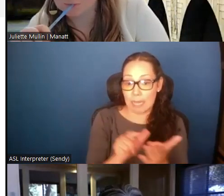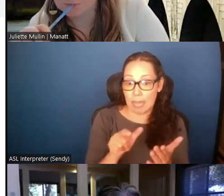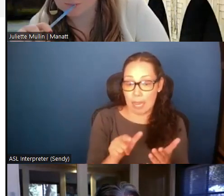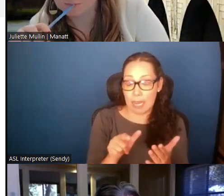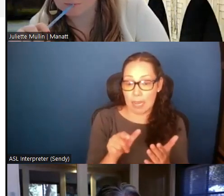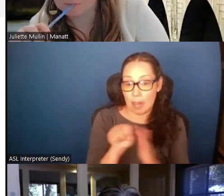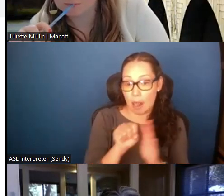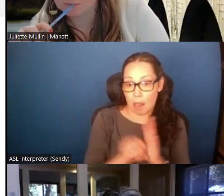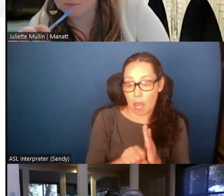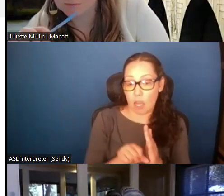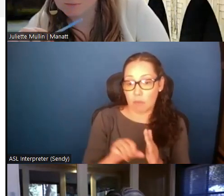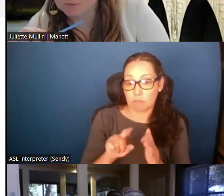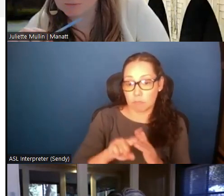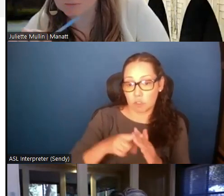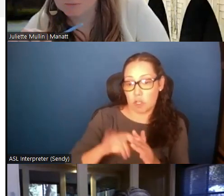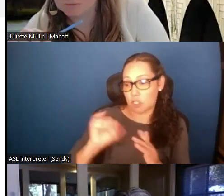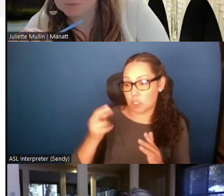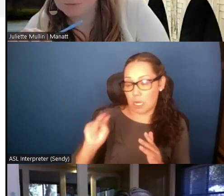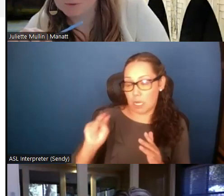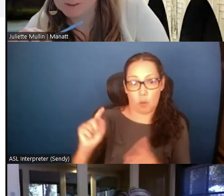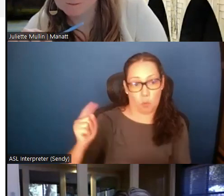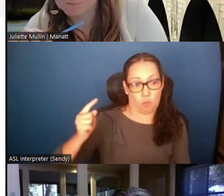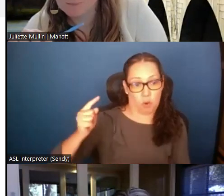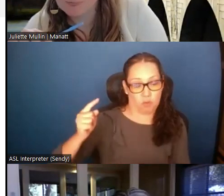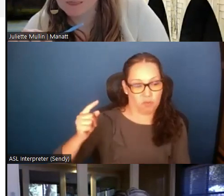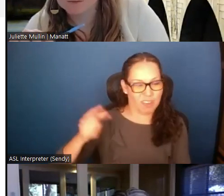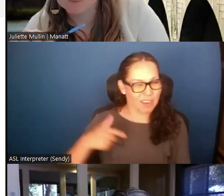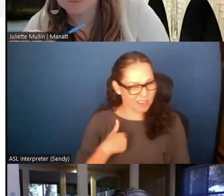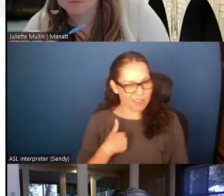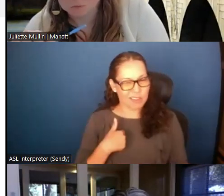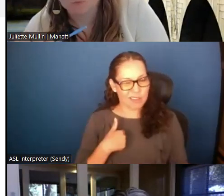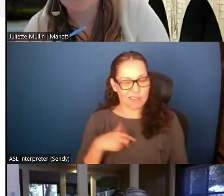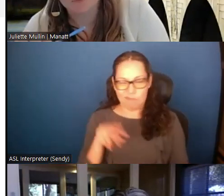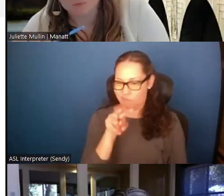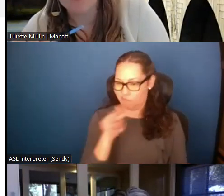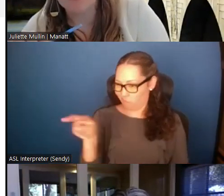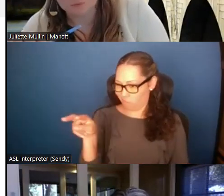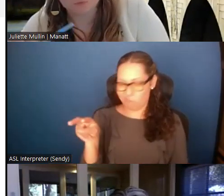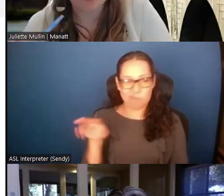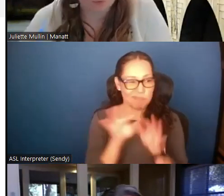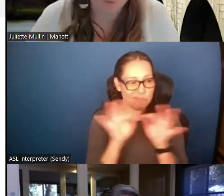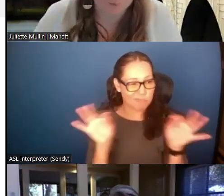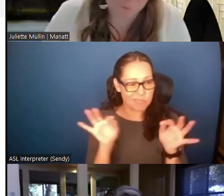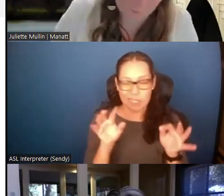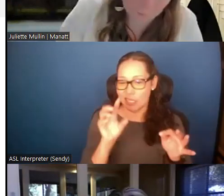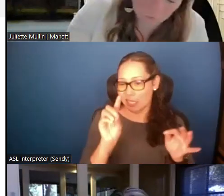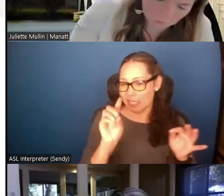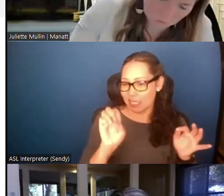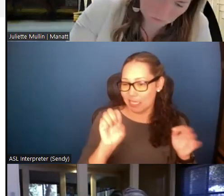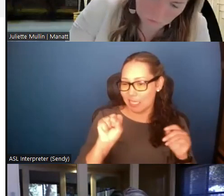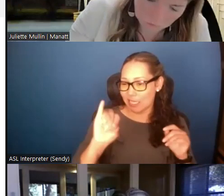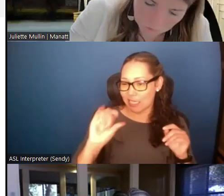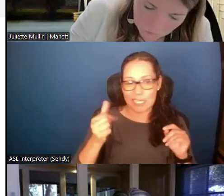1. So I'm a little worried about the term designated when you're talking decision maker. Yep.